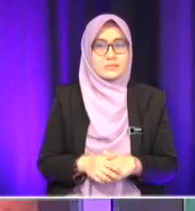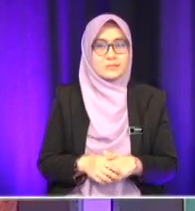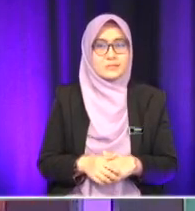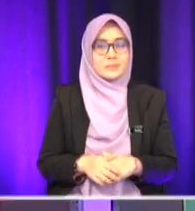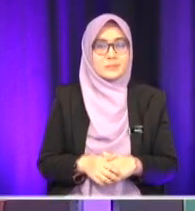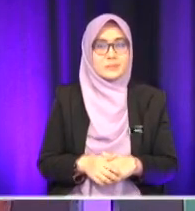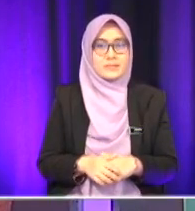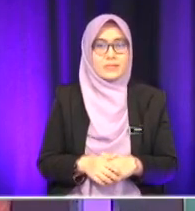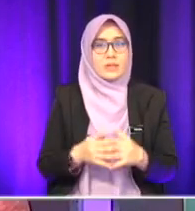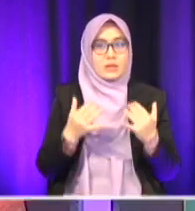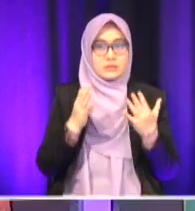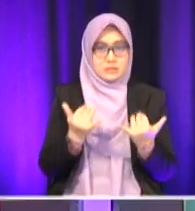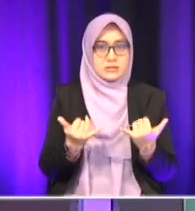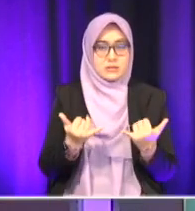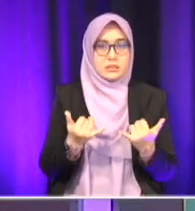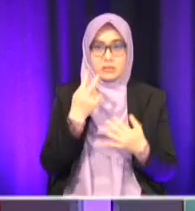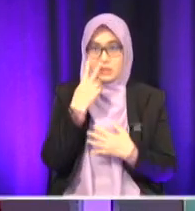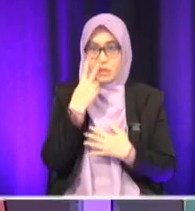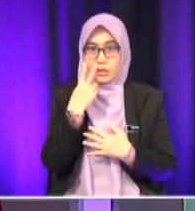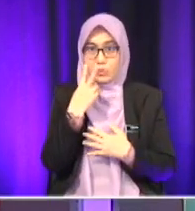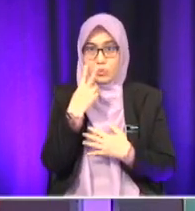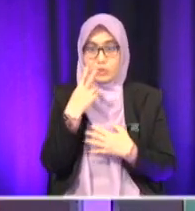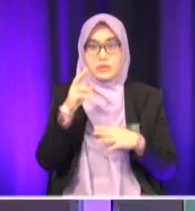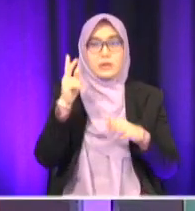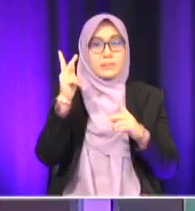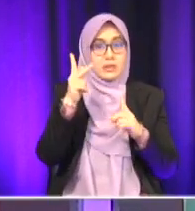Okay, so let's look at the